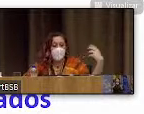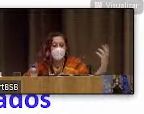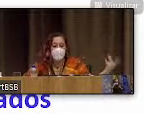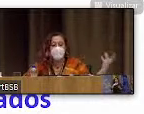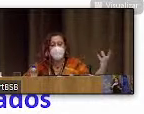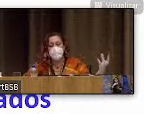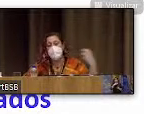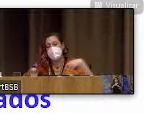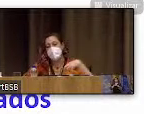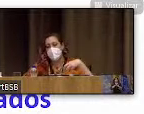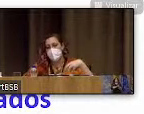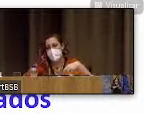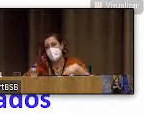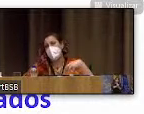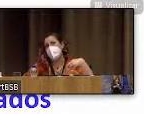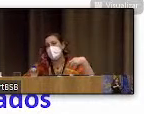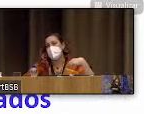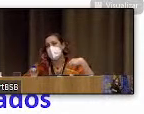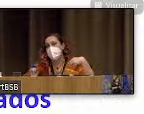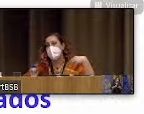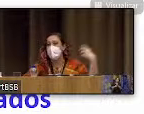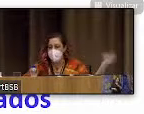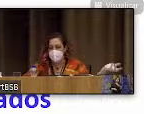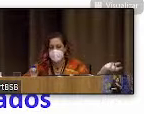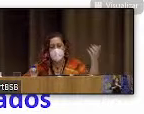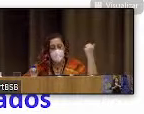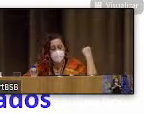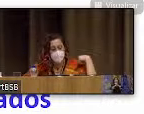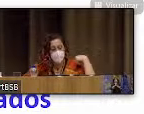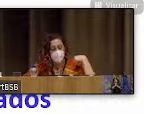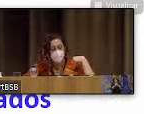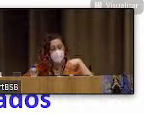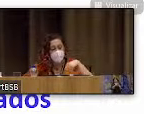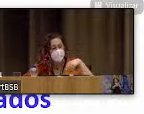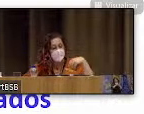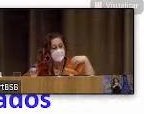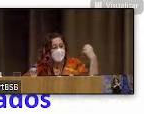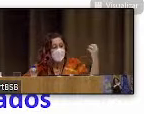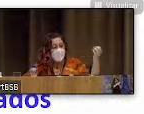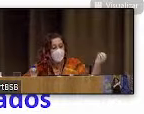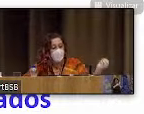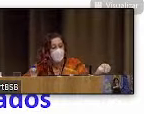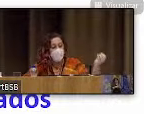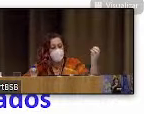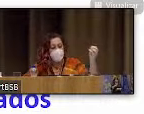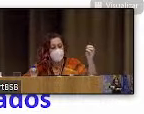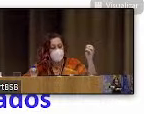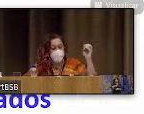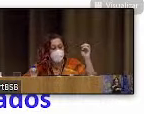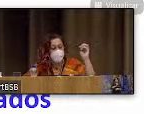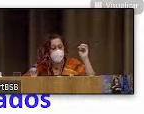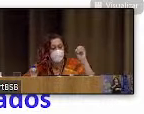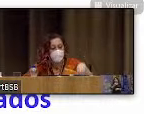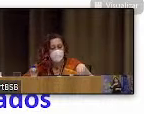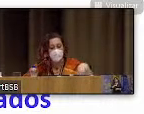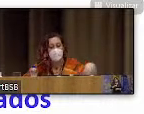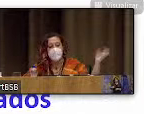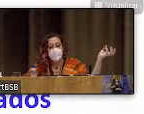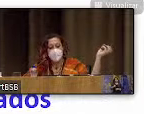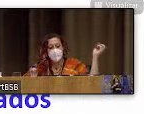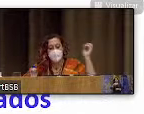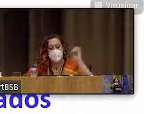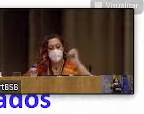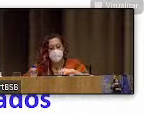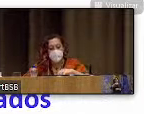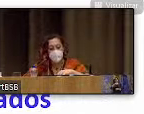this way. The fact that this institute is one of research, and